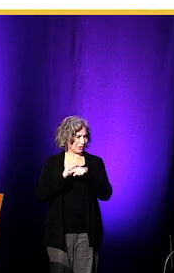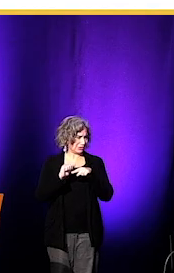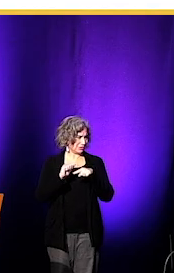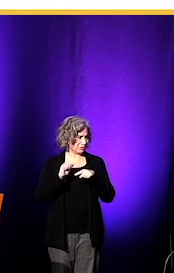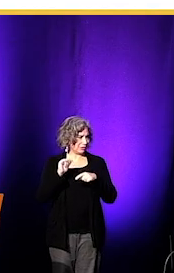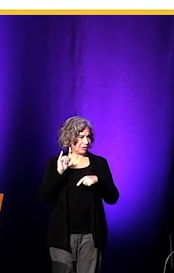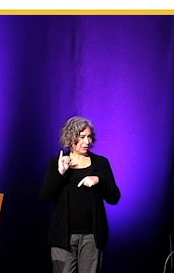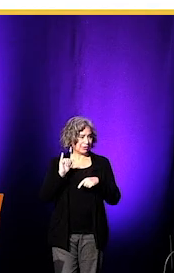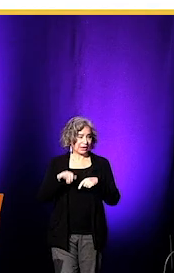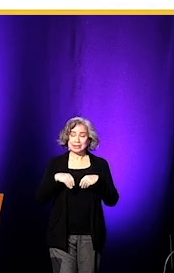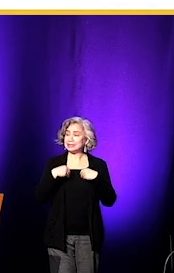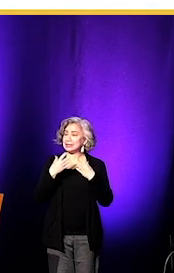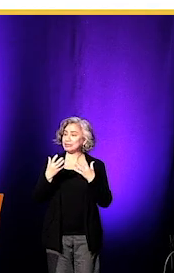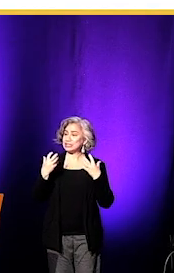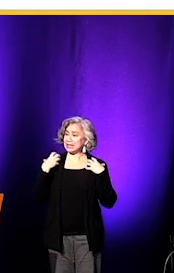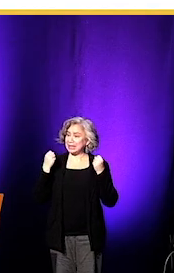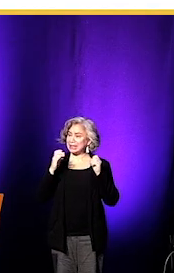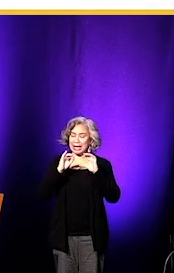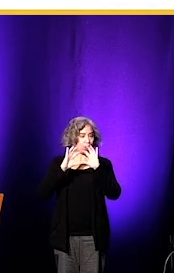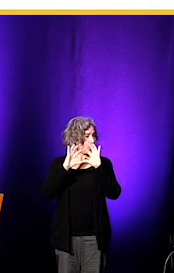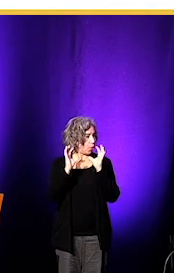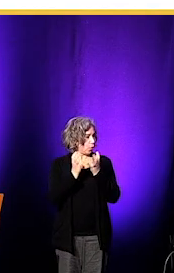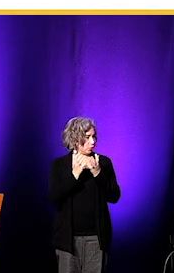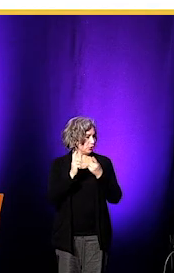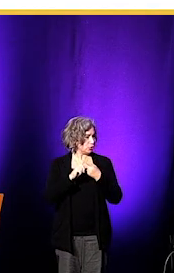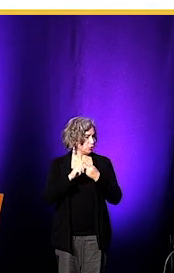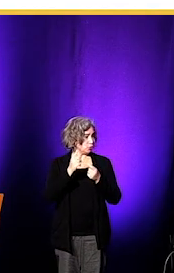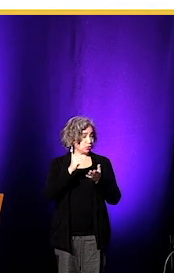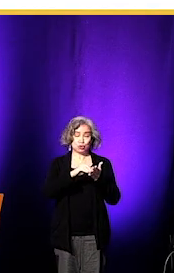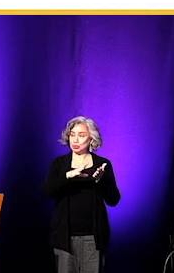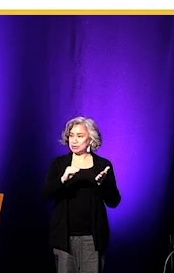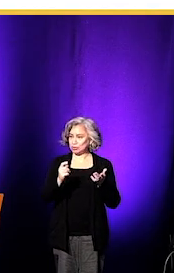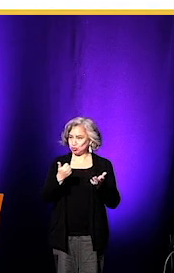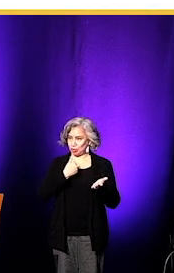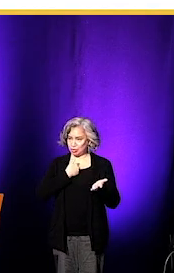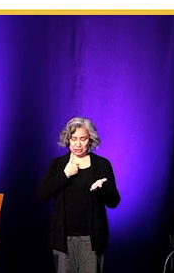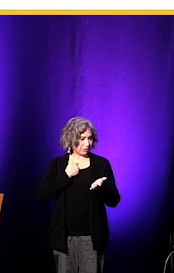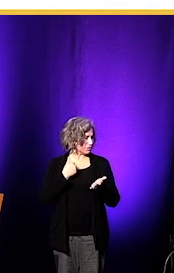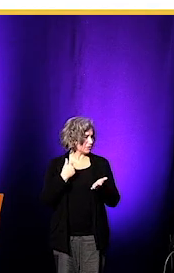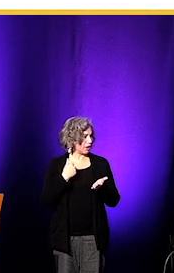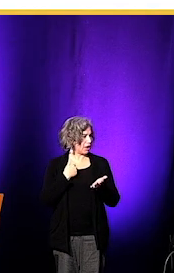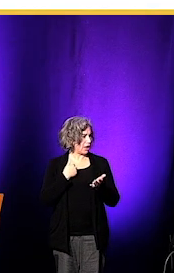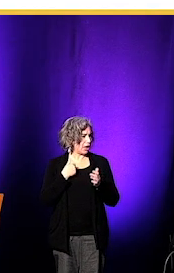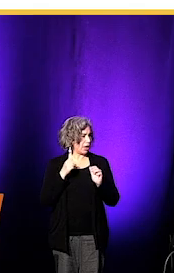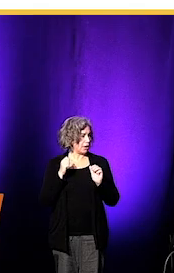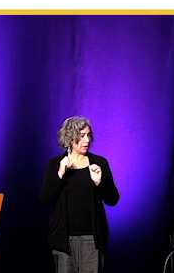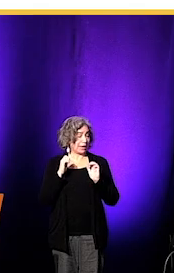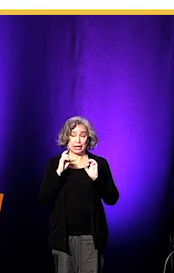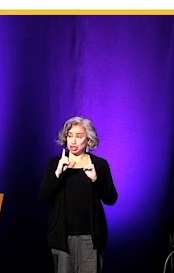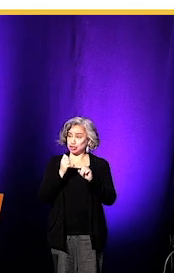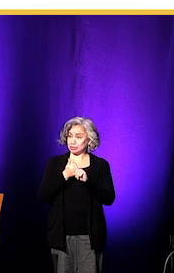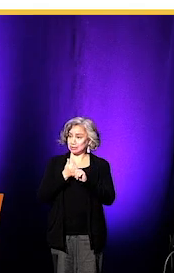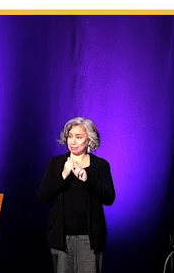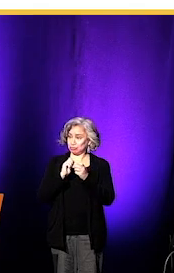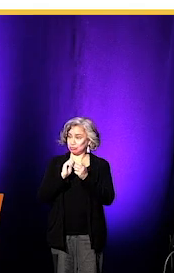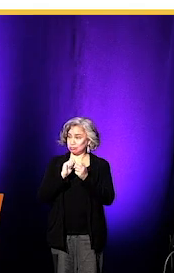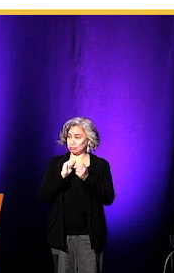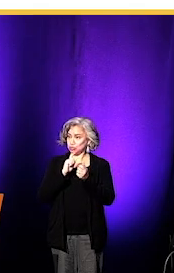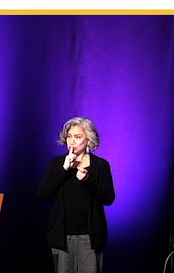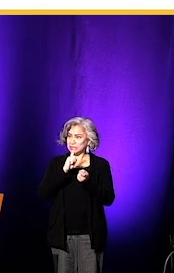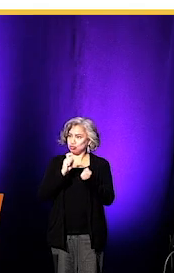Education also transforms us as well. I was healed and transformed during my time in this course and at Las